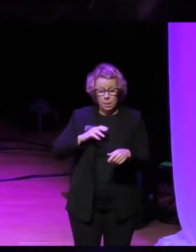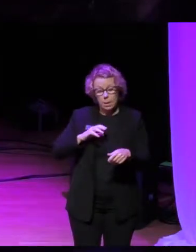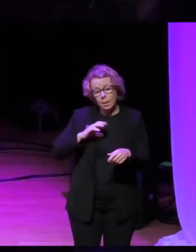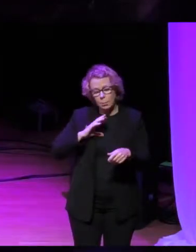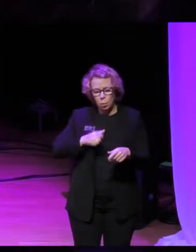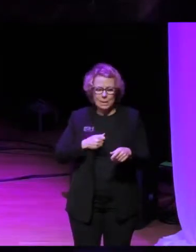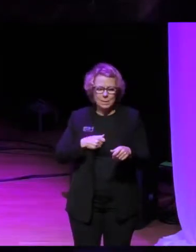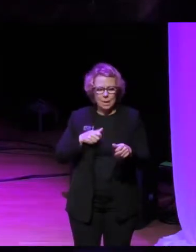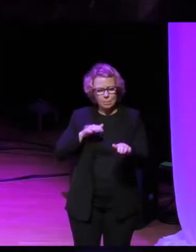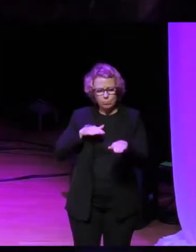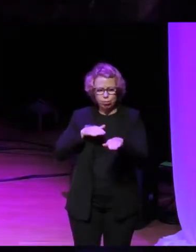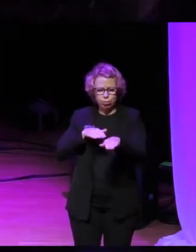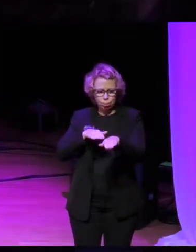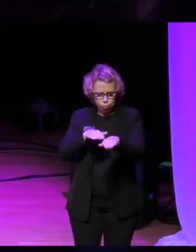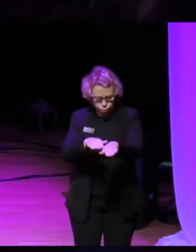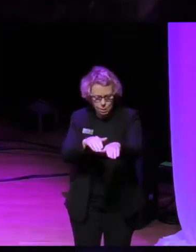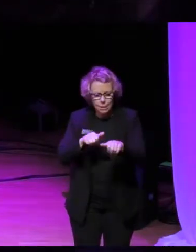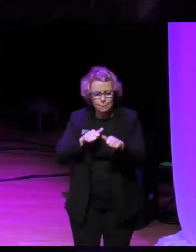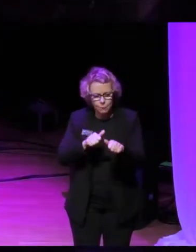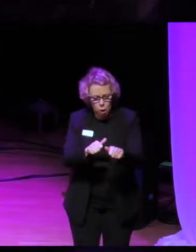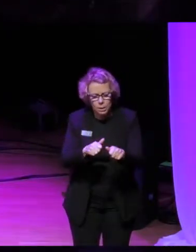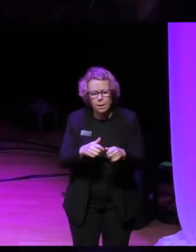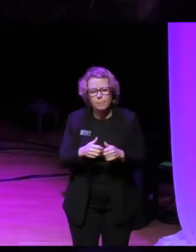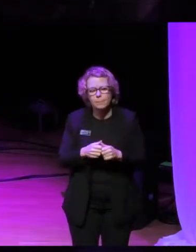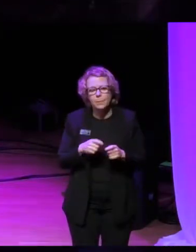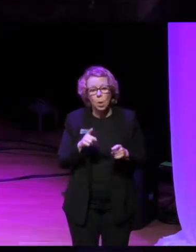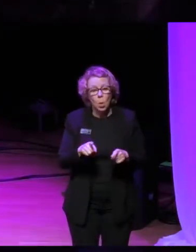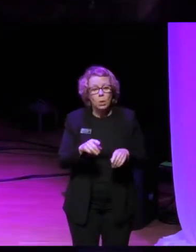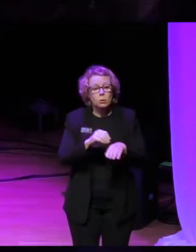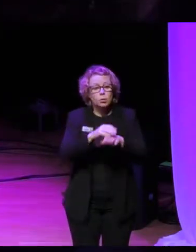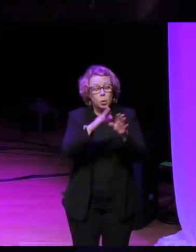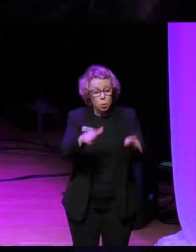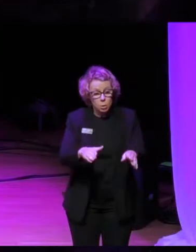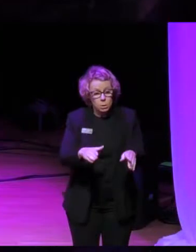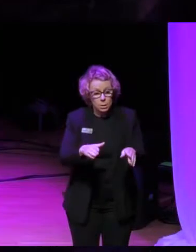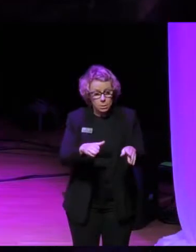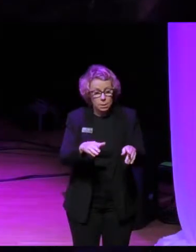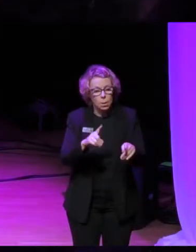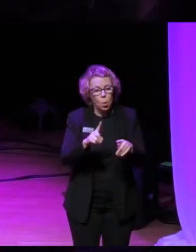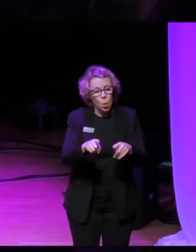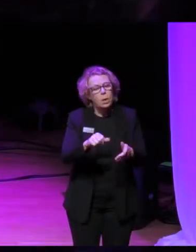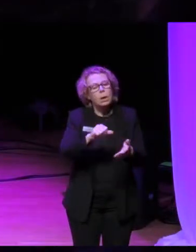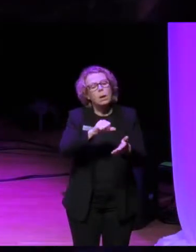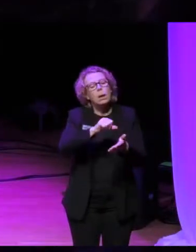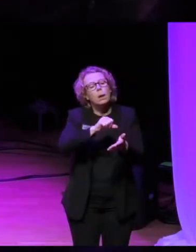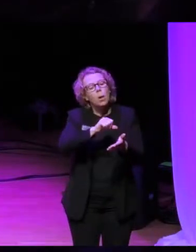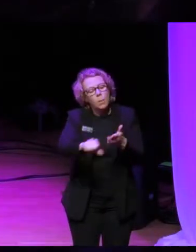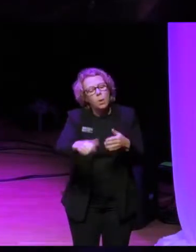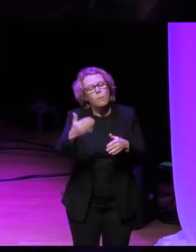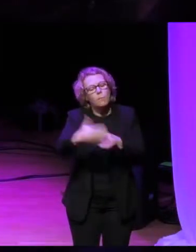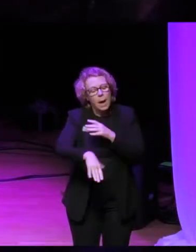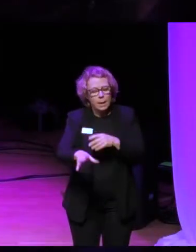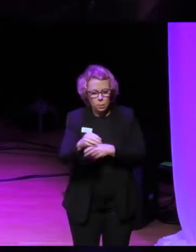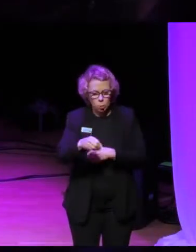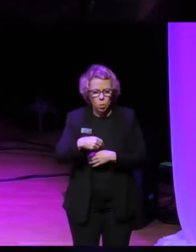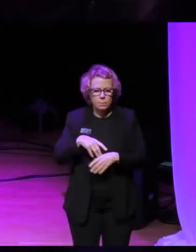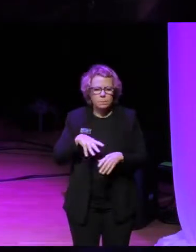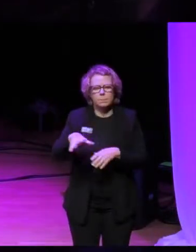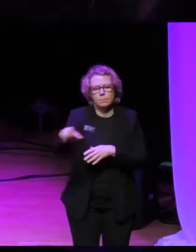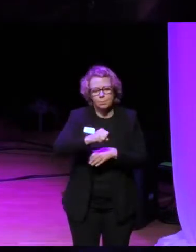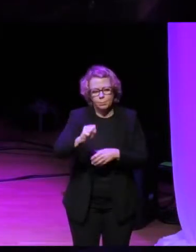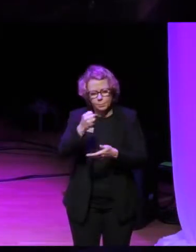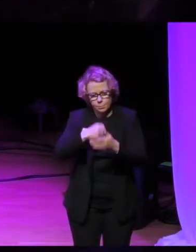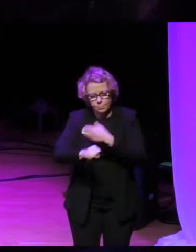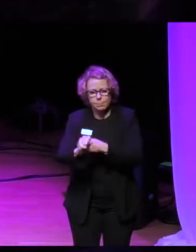by the hospital room, and when Rosa Maria was out of surgery, they arrested her, and they took her into